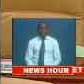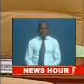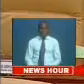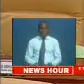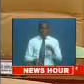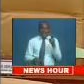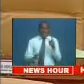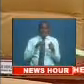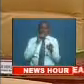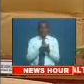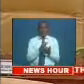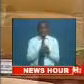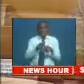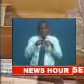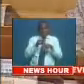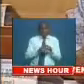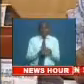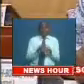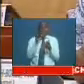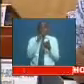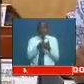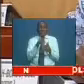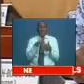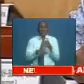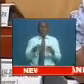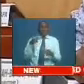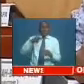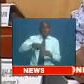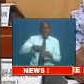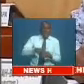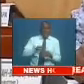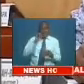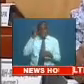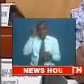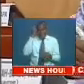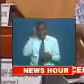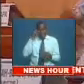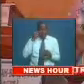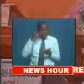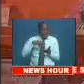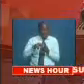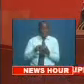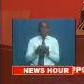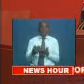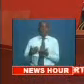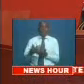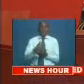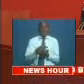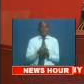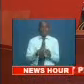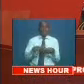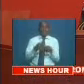Mr. Tekpe said, based on the drop in the prices of crude oil, the government has reviewed the revenue and